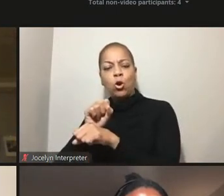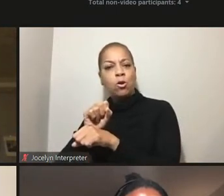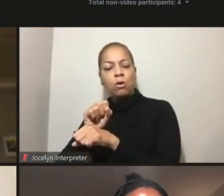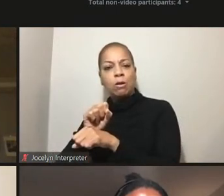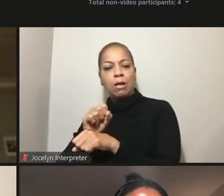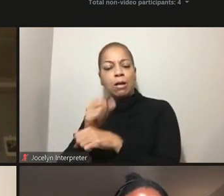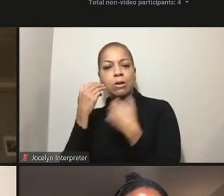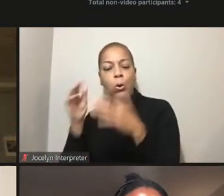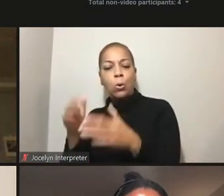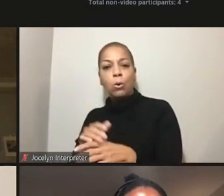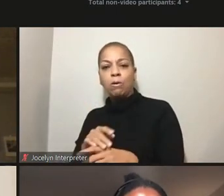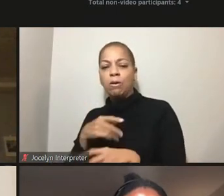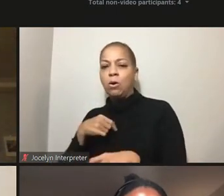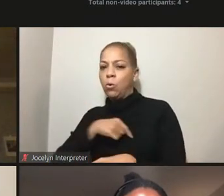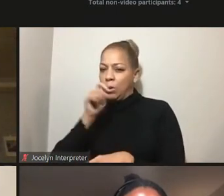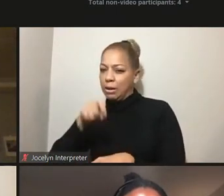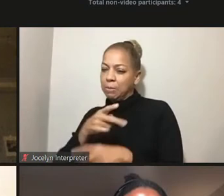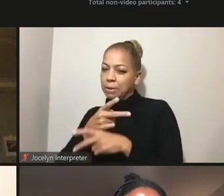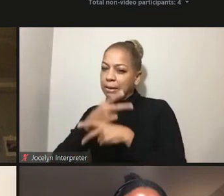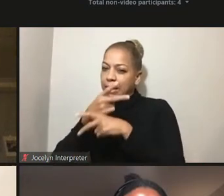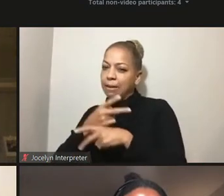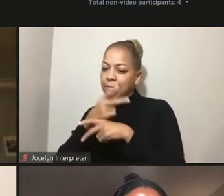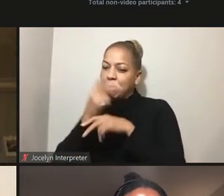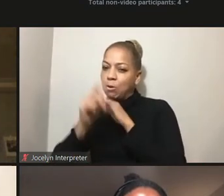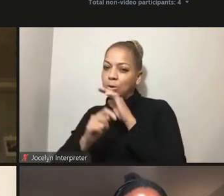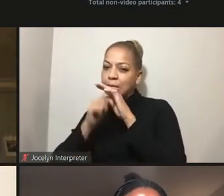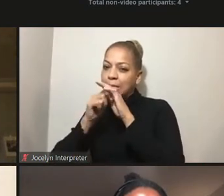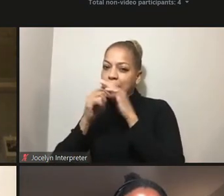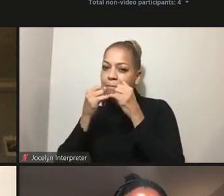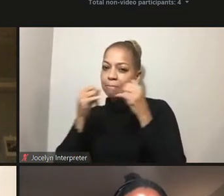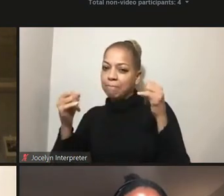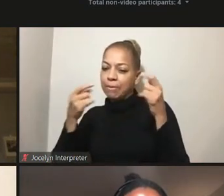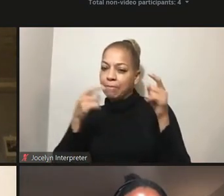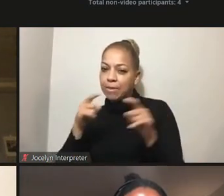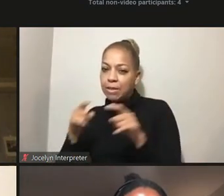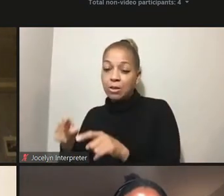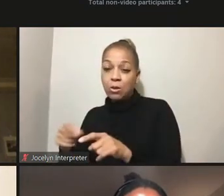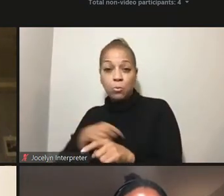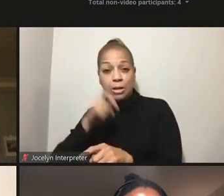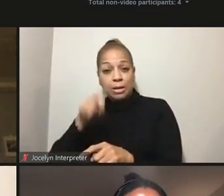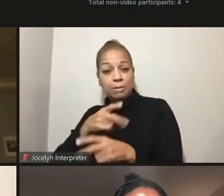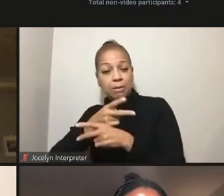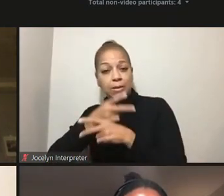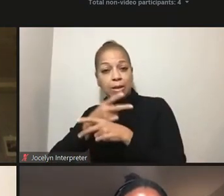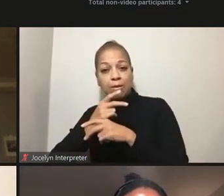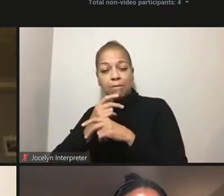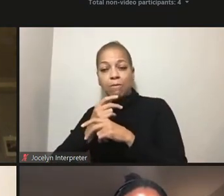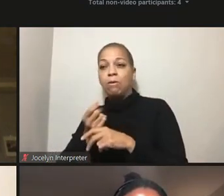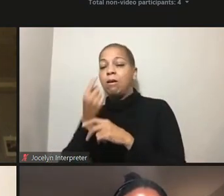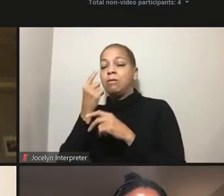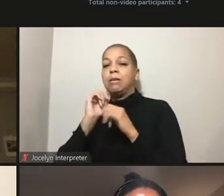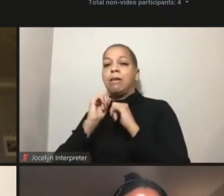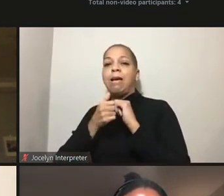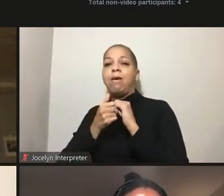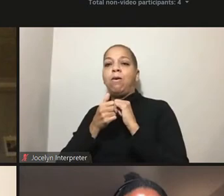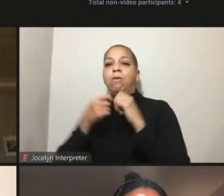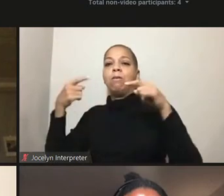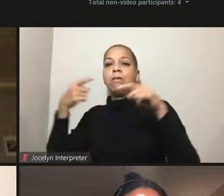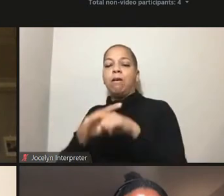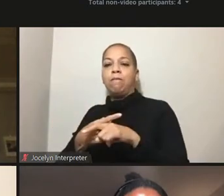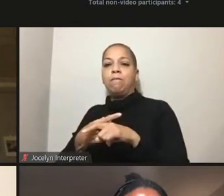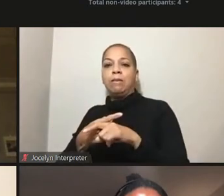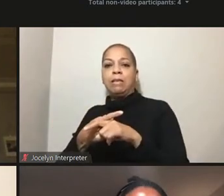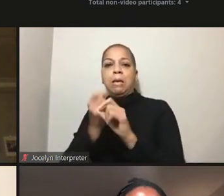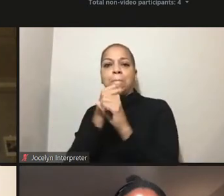And so we need to be careful about the timeline of events, and we have to also be careful to understand how the conflict was very much crafted by the